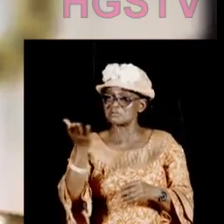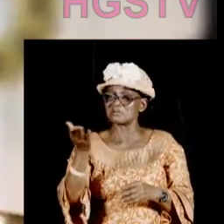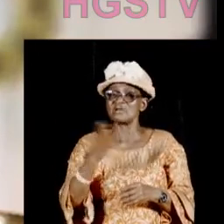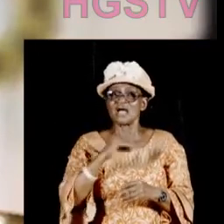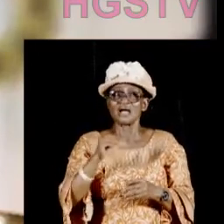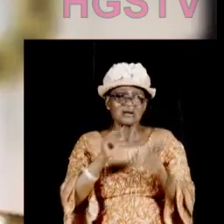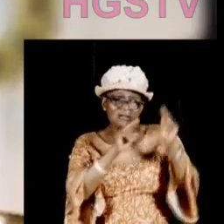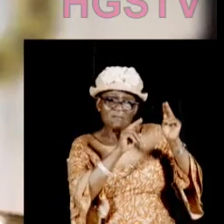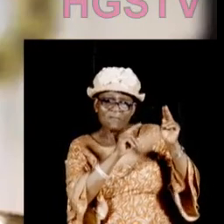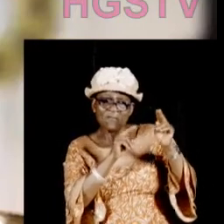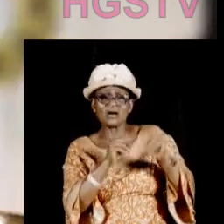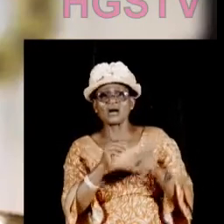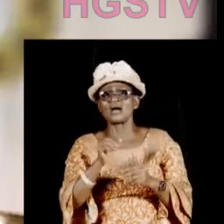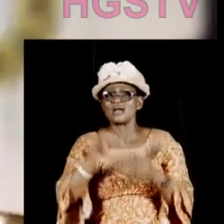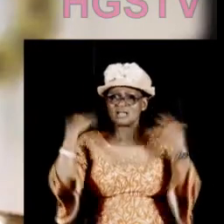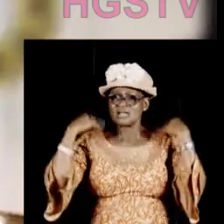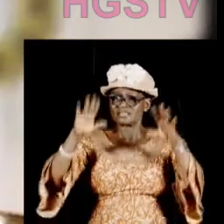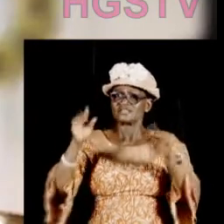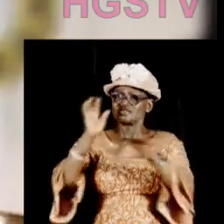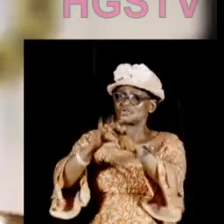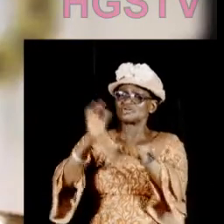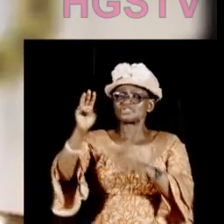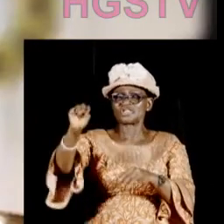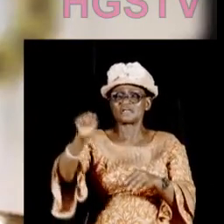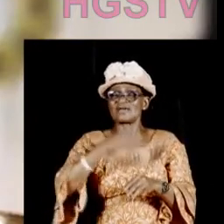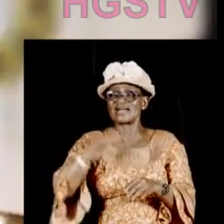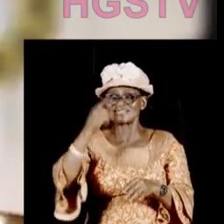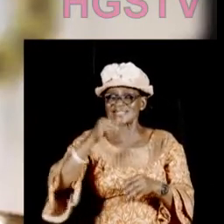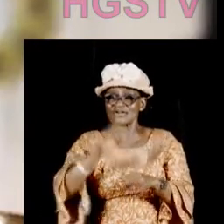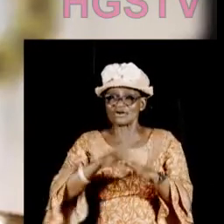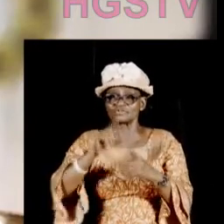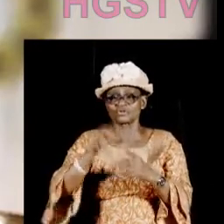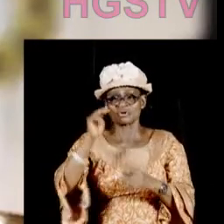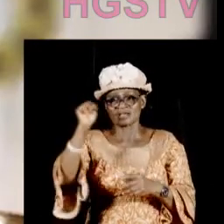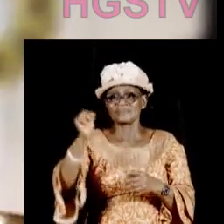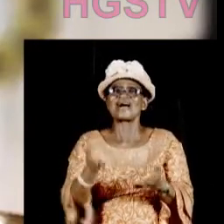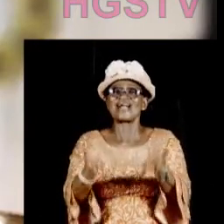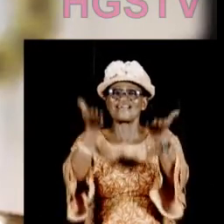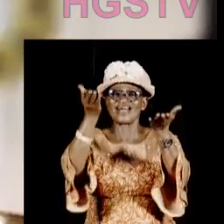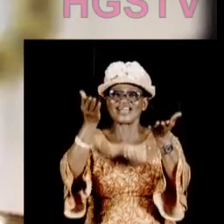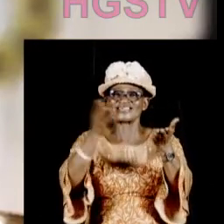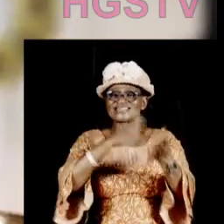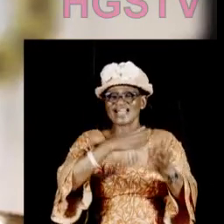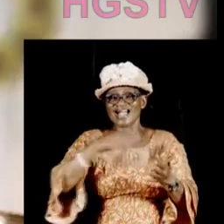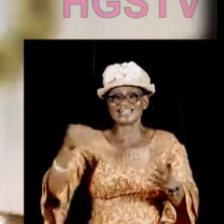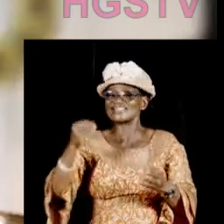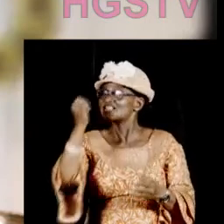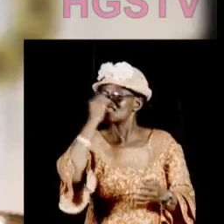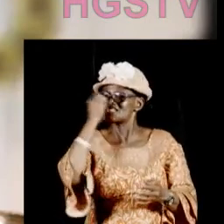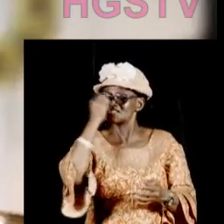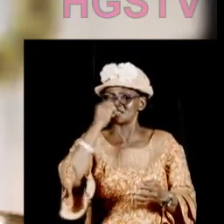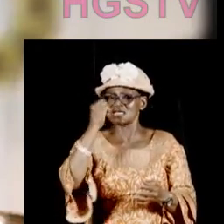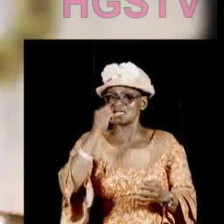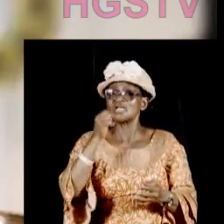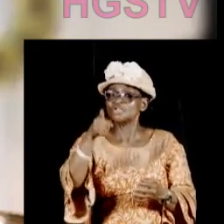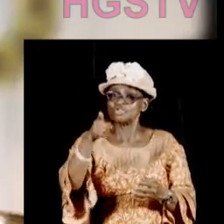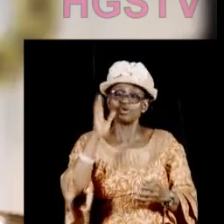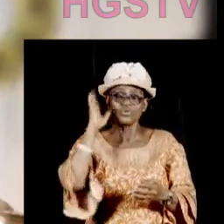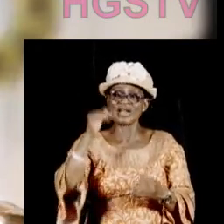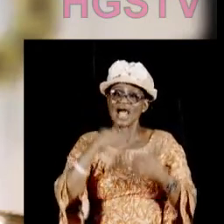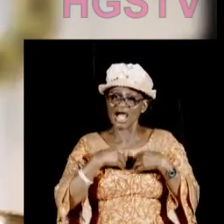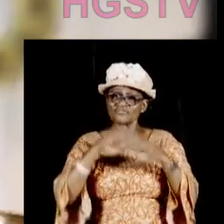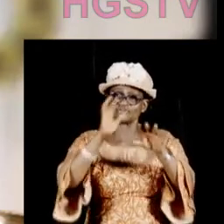behold, an angel touched him and said unto him, arise and eat. You will have the touch